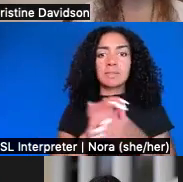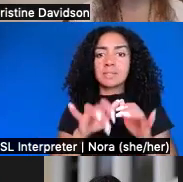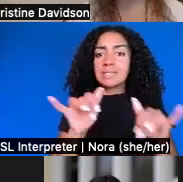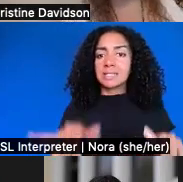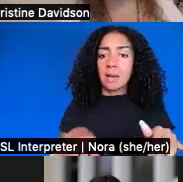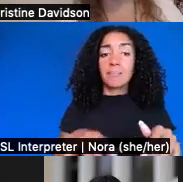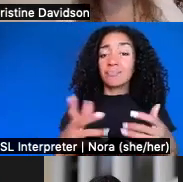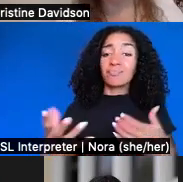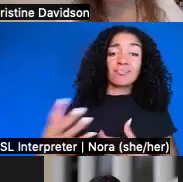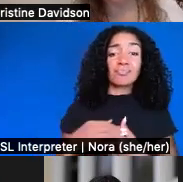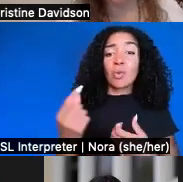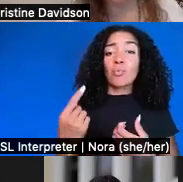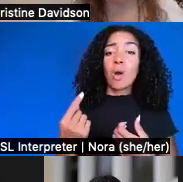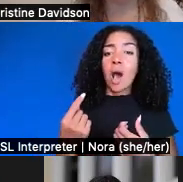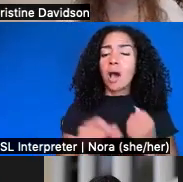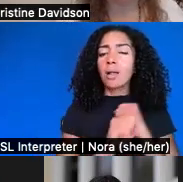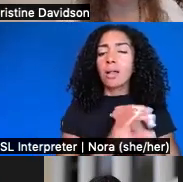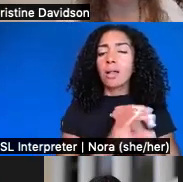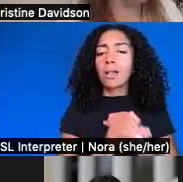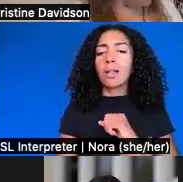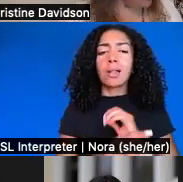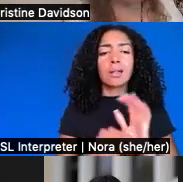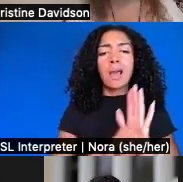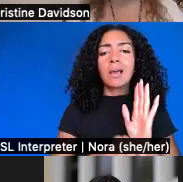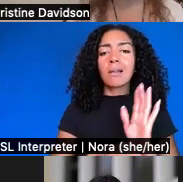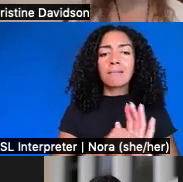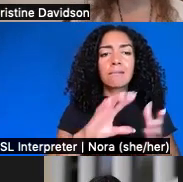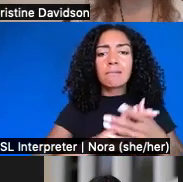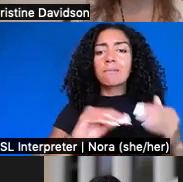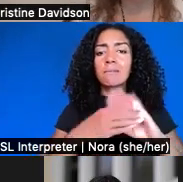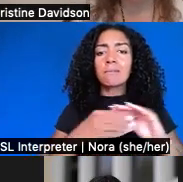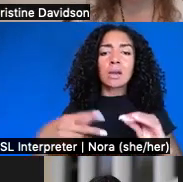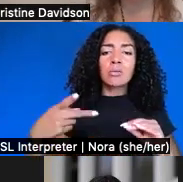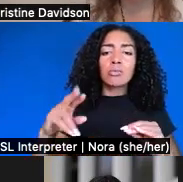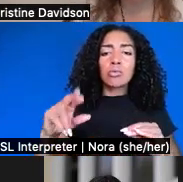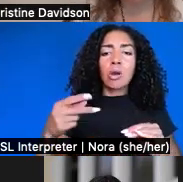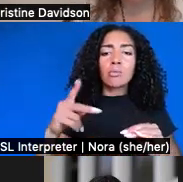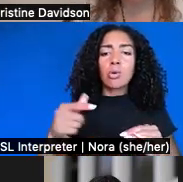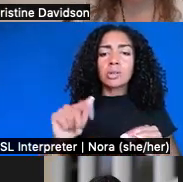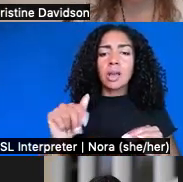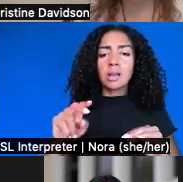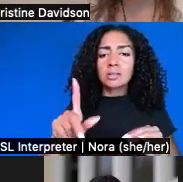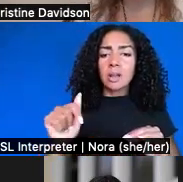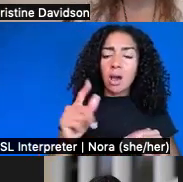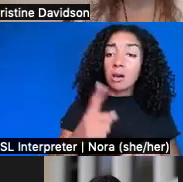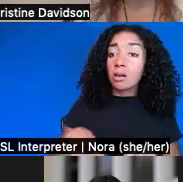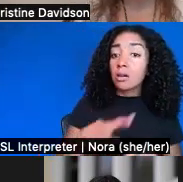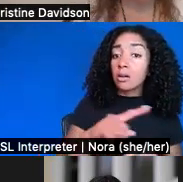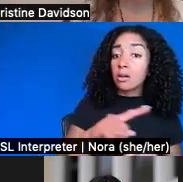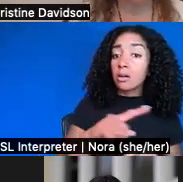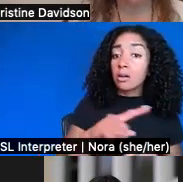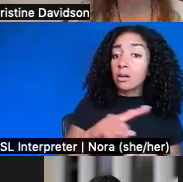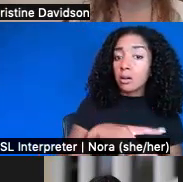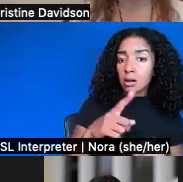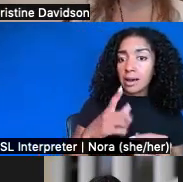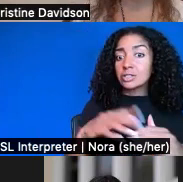of Indians, that we're just savages and we're going to kill you. And of course, there's some truth to it, because we were fighting to